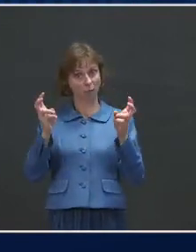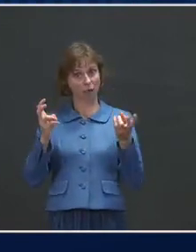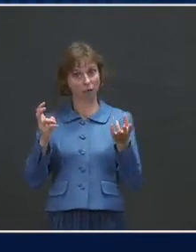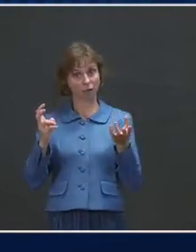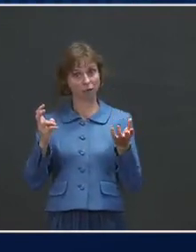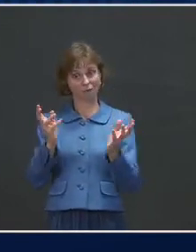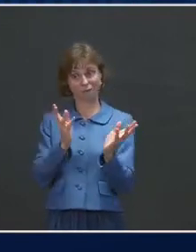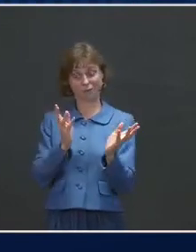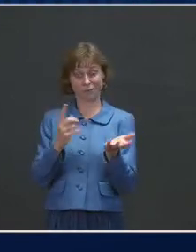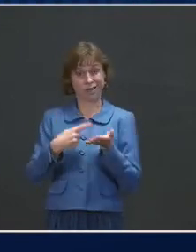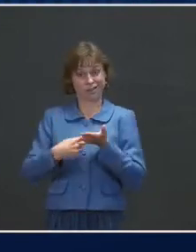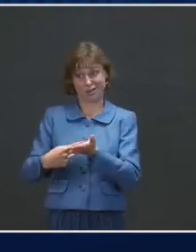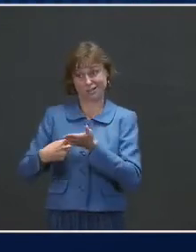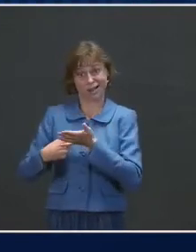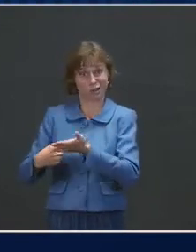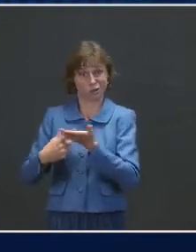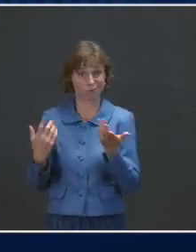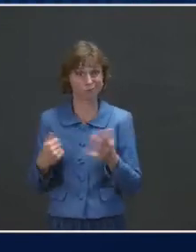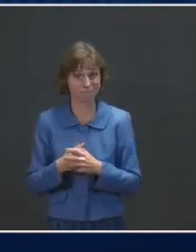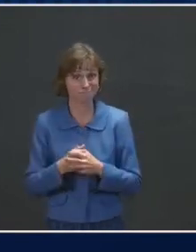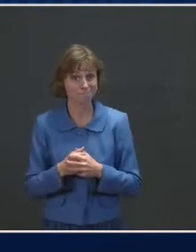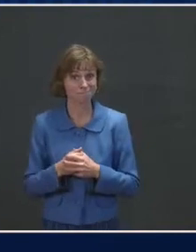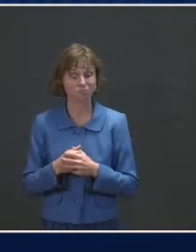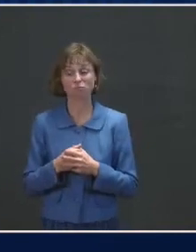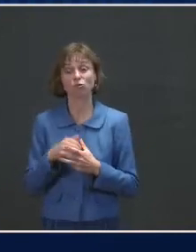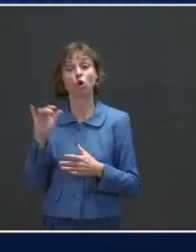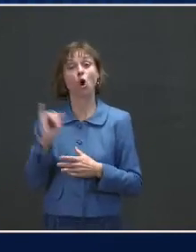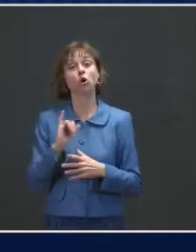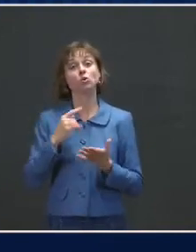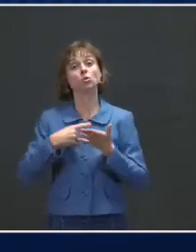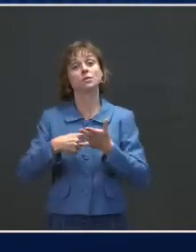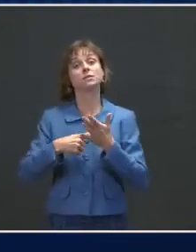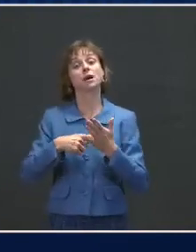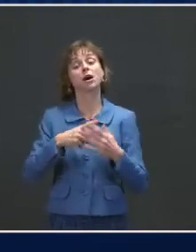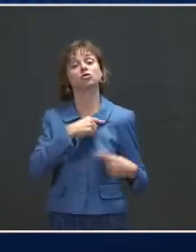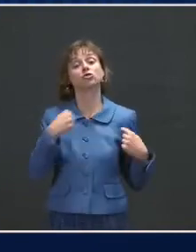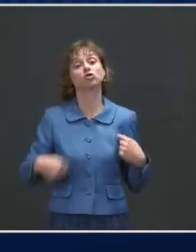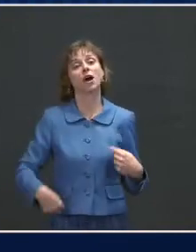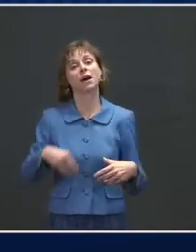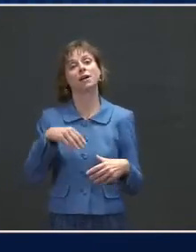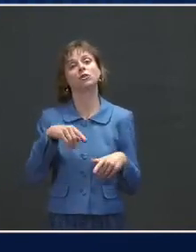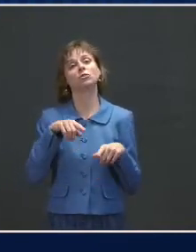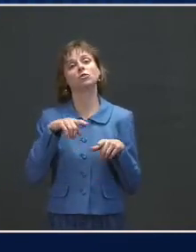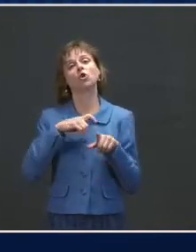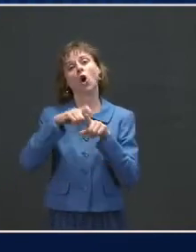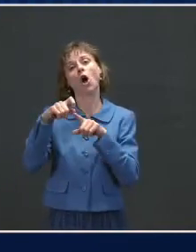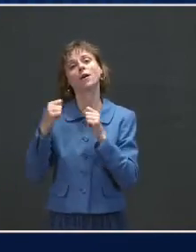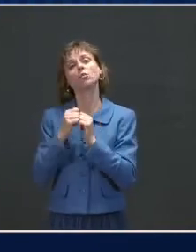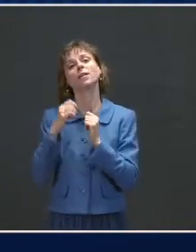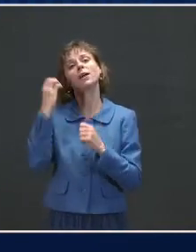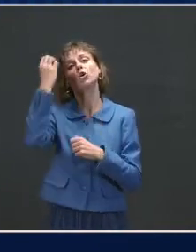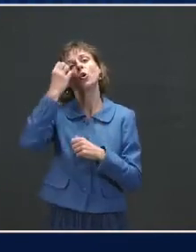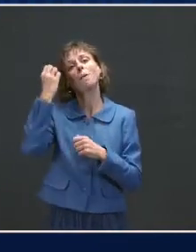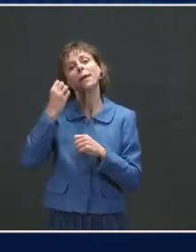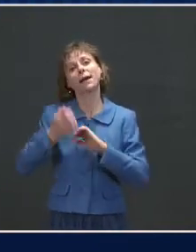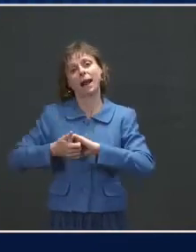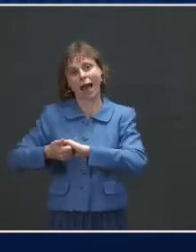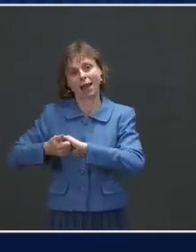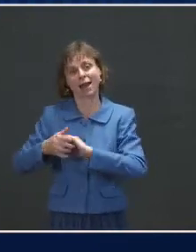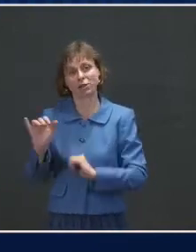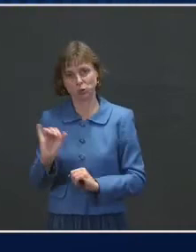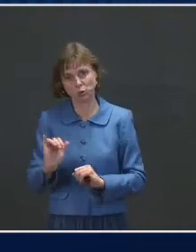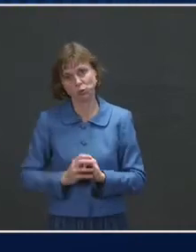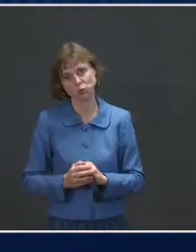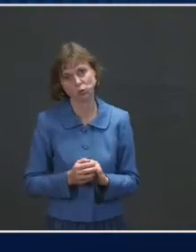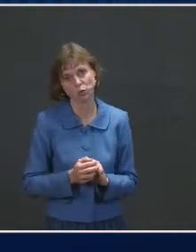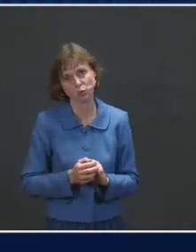those conversations. He also discussed China with in calls with his European allies thus far. So part of our strategy is certainly